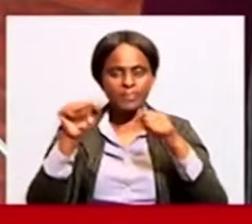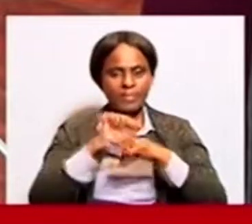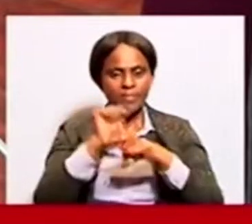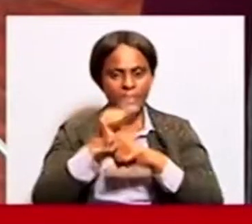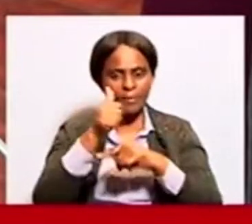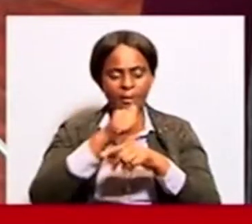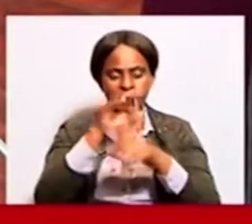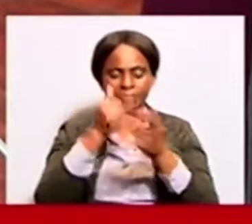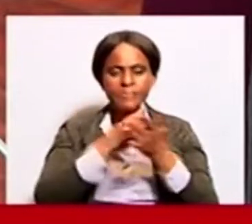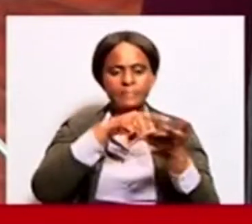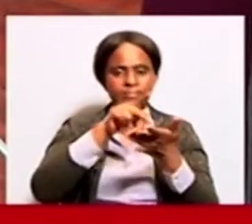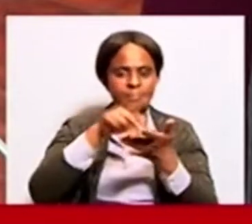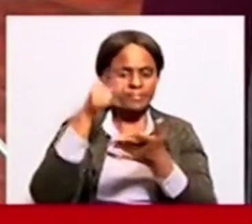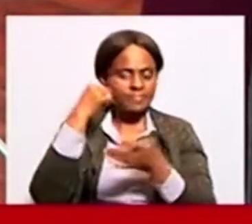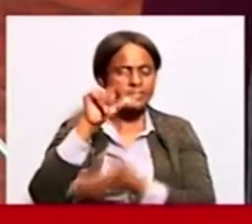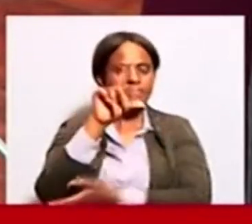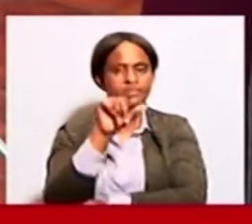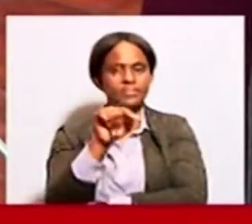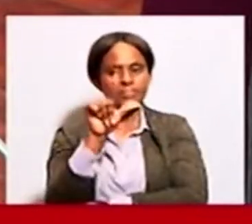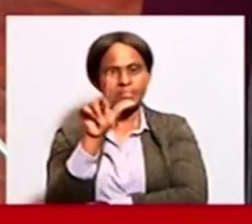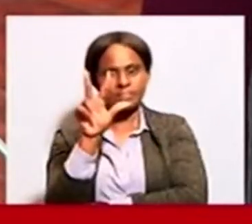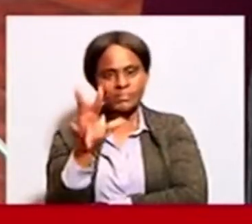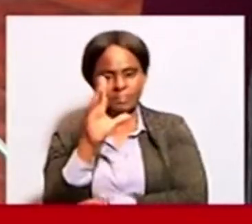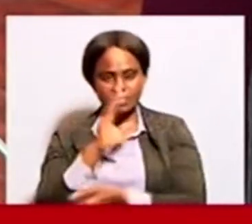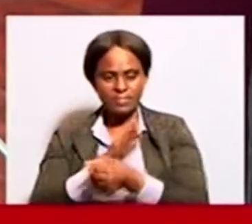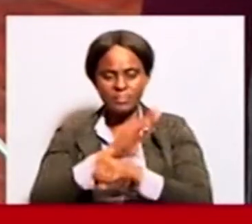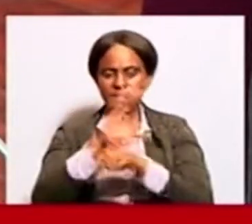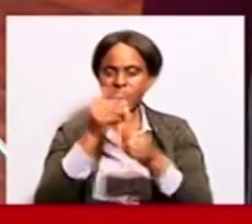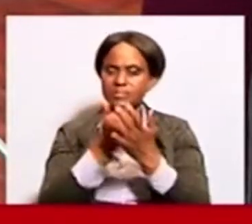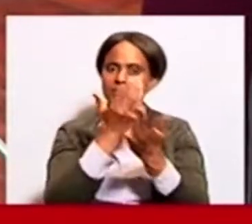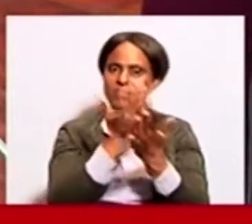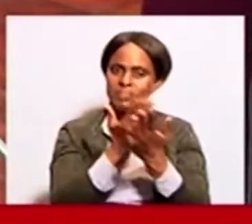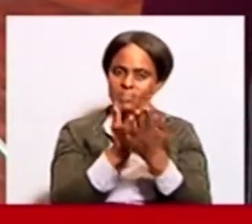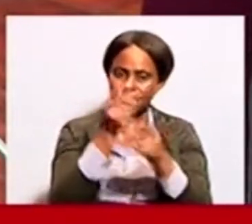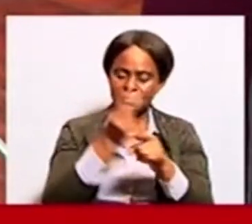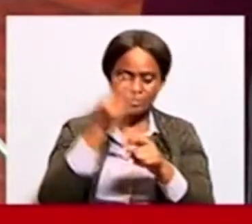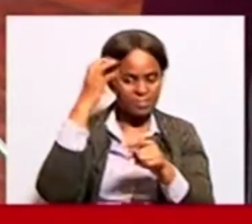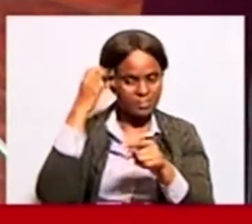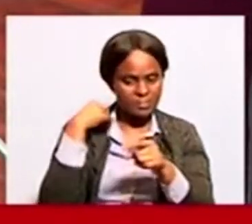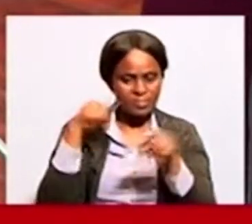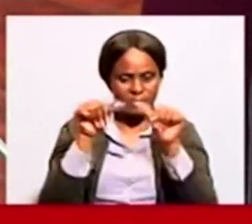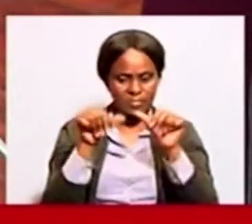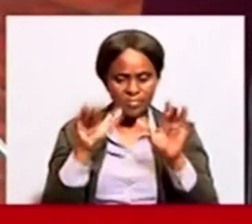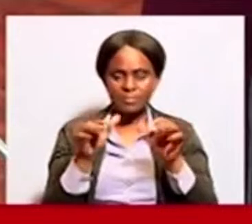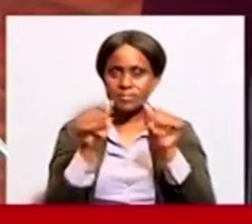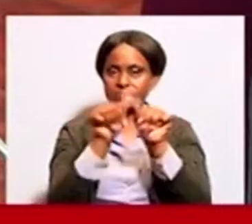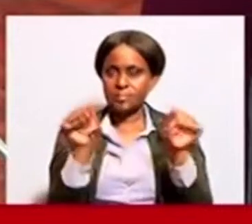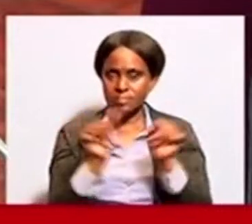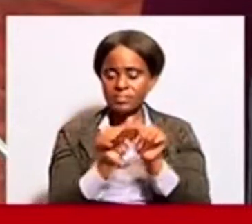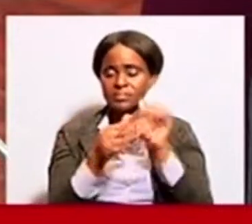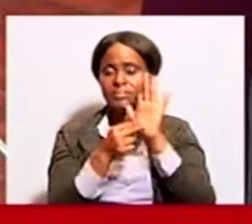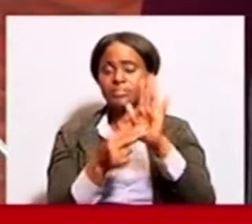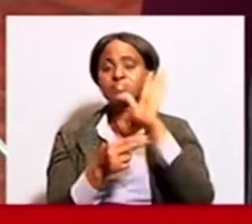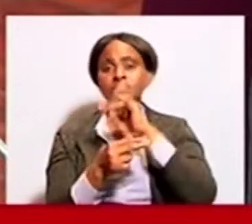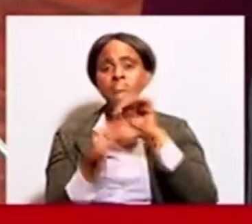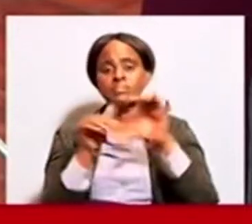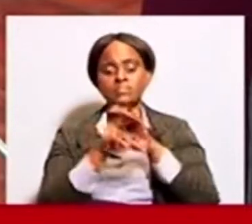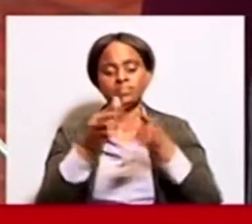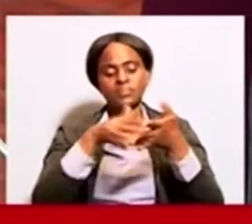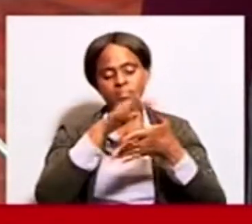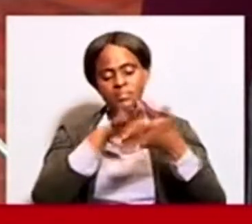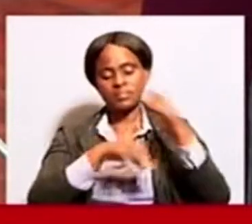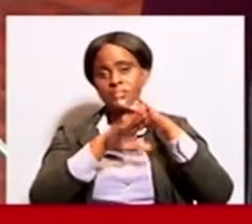were paid for in 2023 after a recommendation from the Office of the Auditor General as indicated in the table